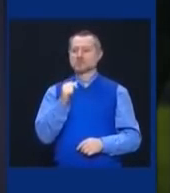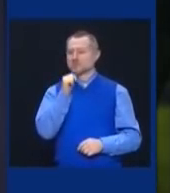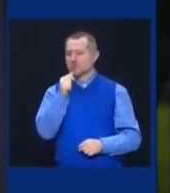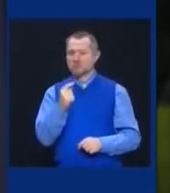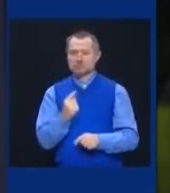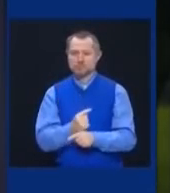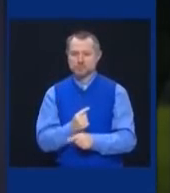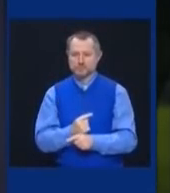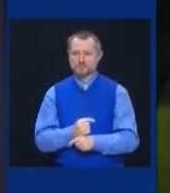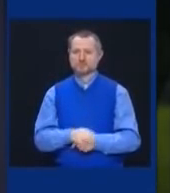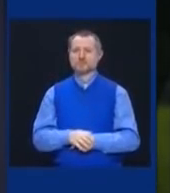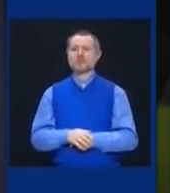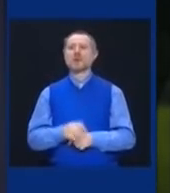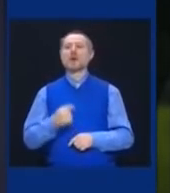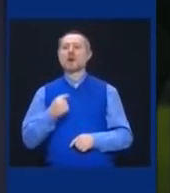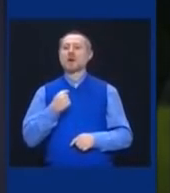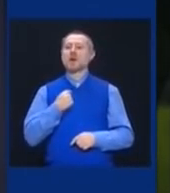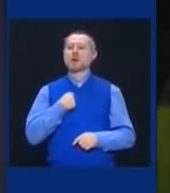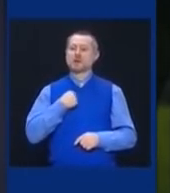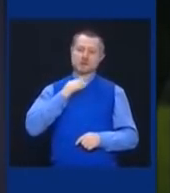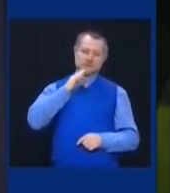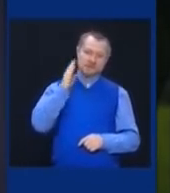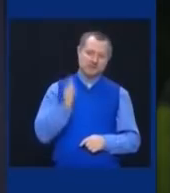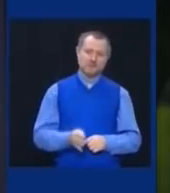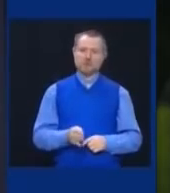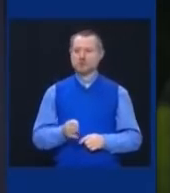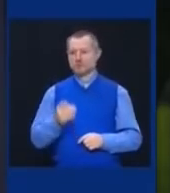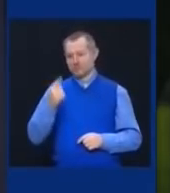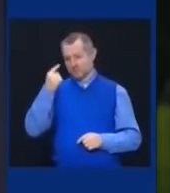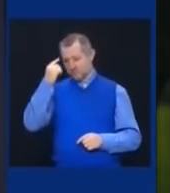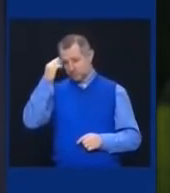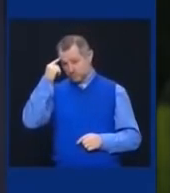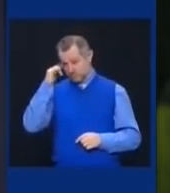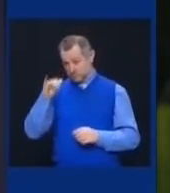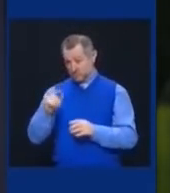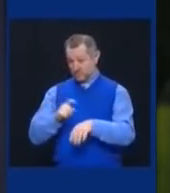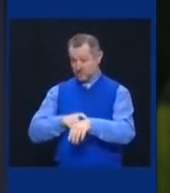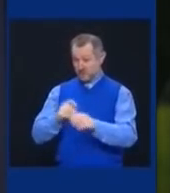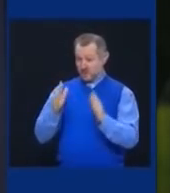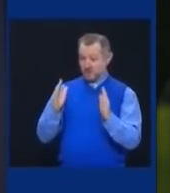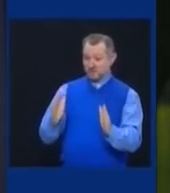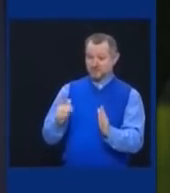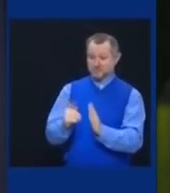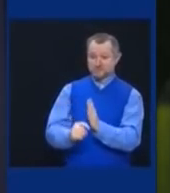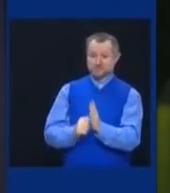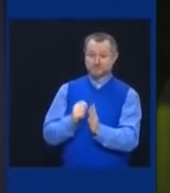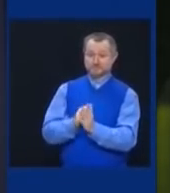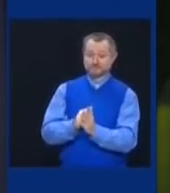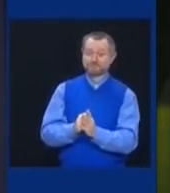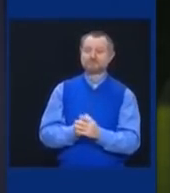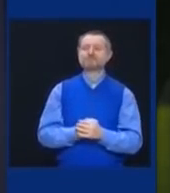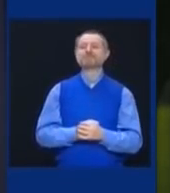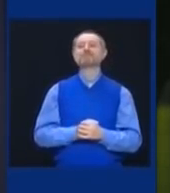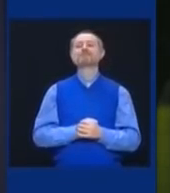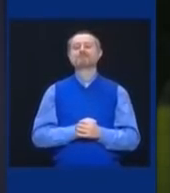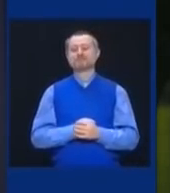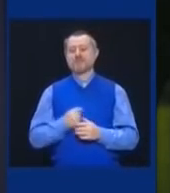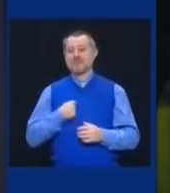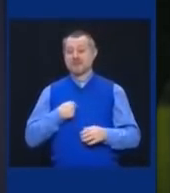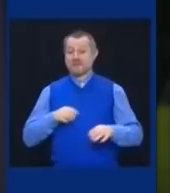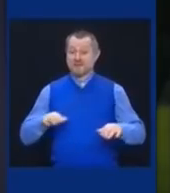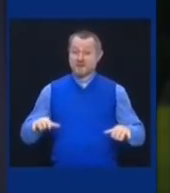I never knew at the time that I was making anyone feel